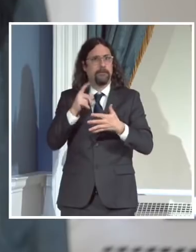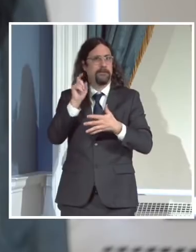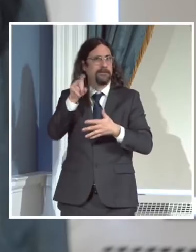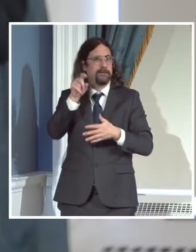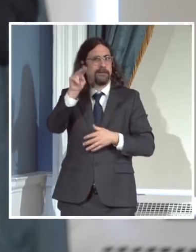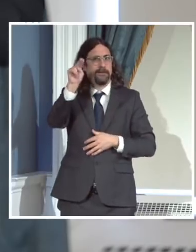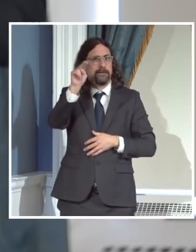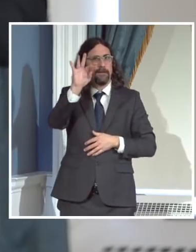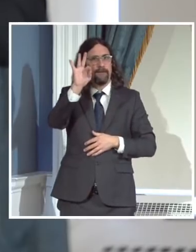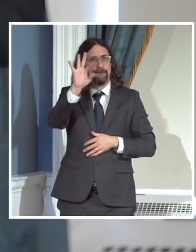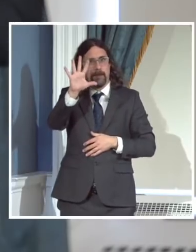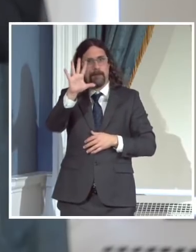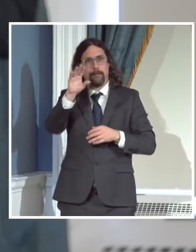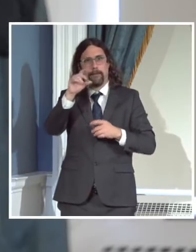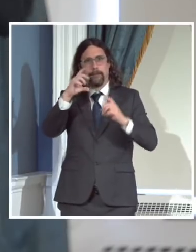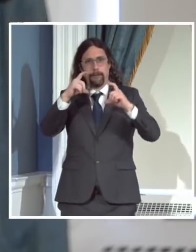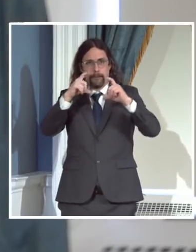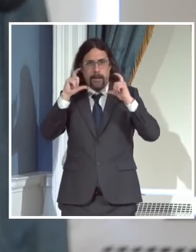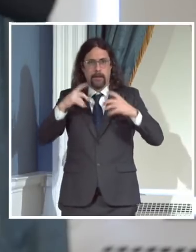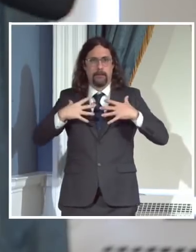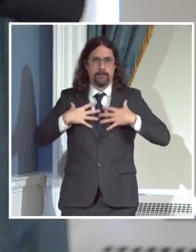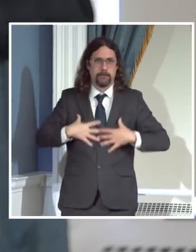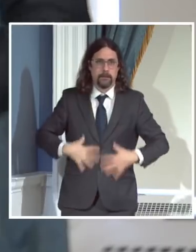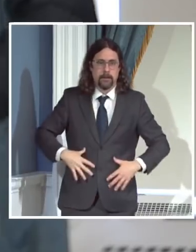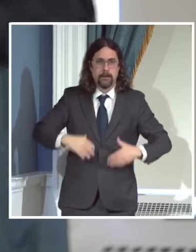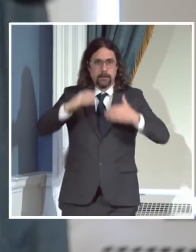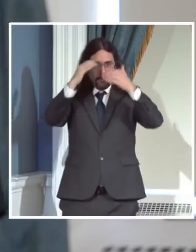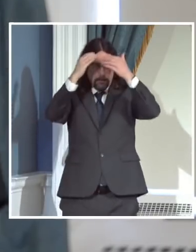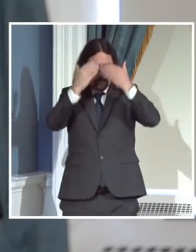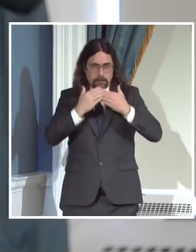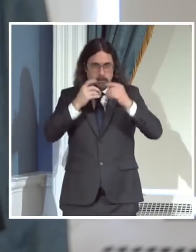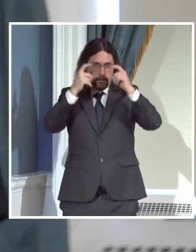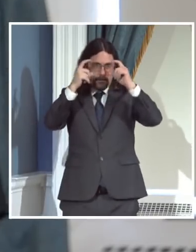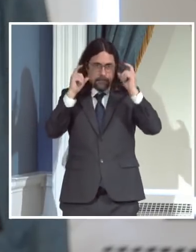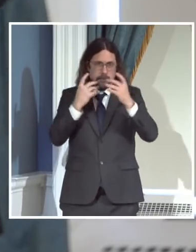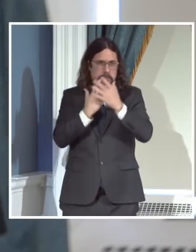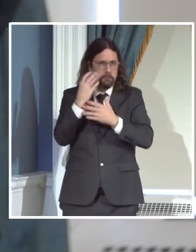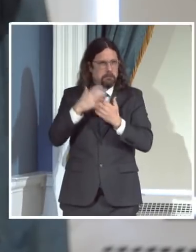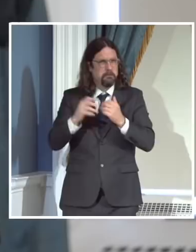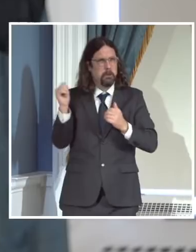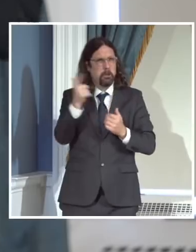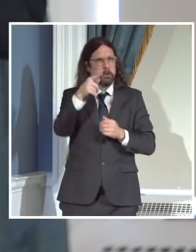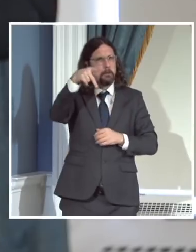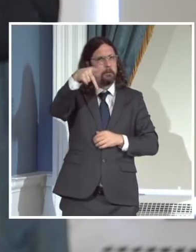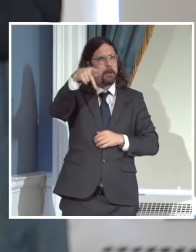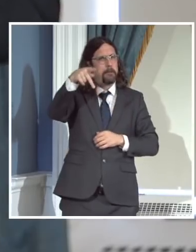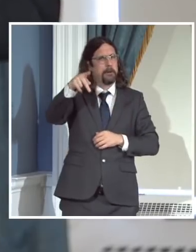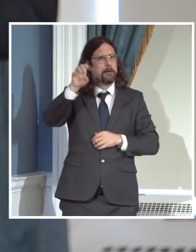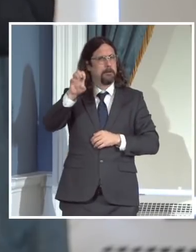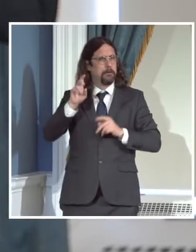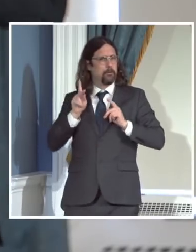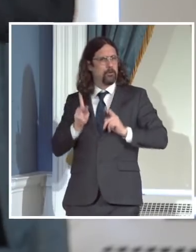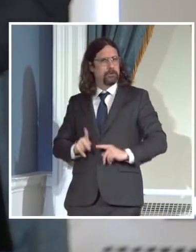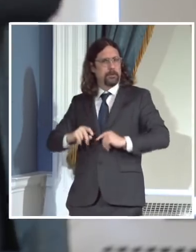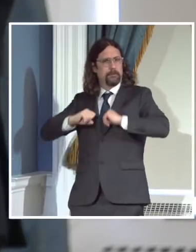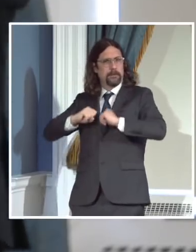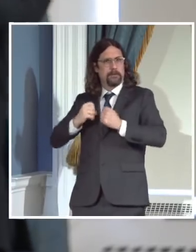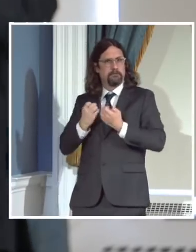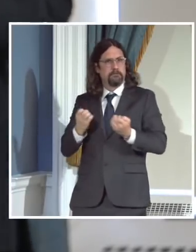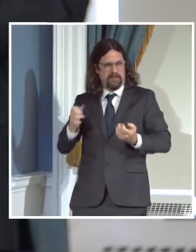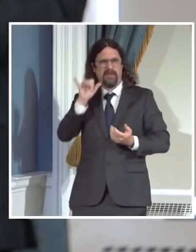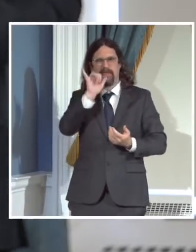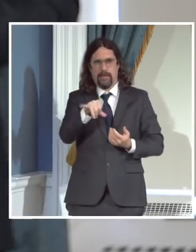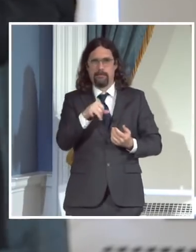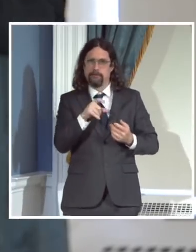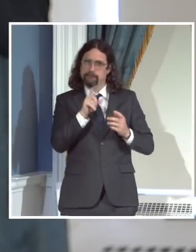the equipment that our healthcare workers need. Just really, I'm truly inspired by what I've seen over the last 2 months. The